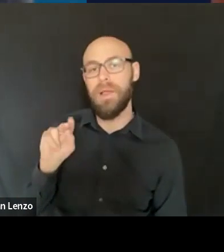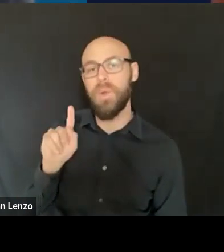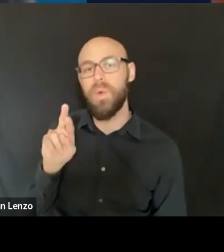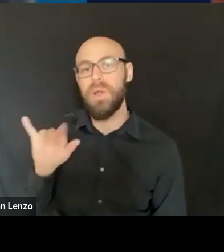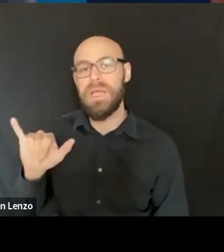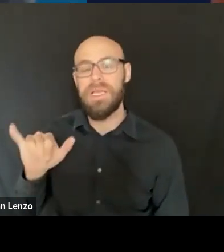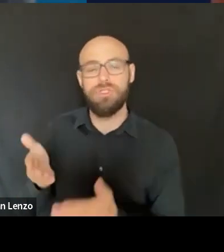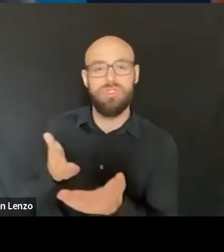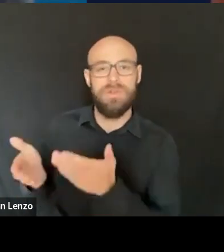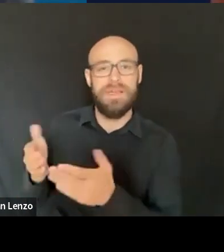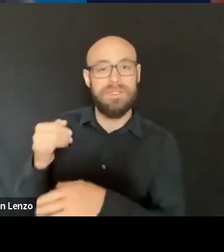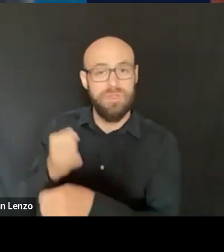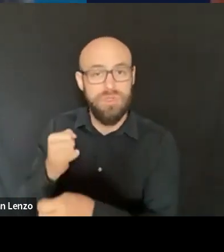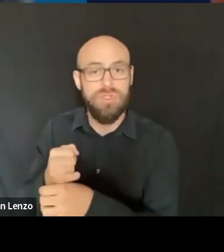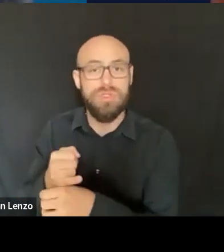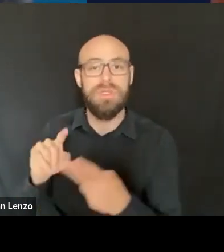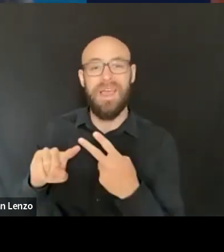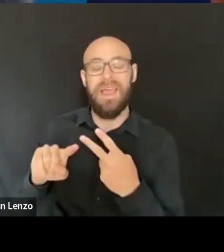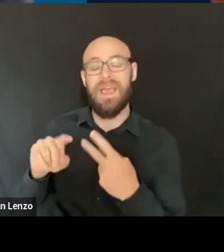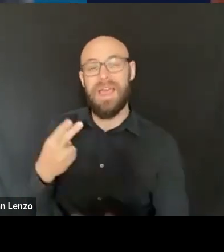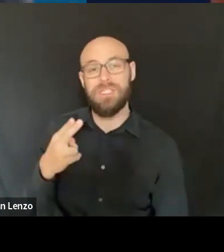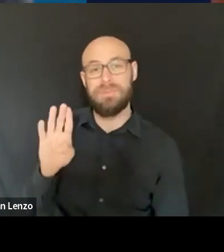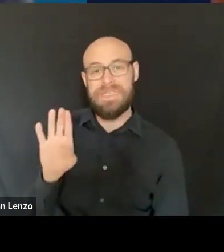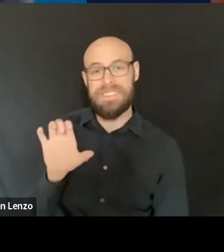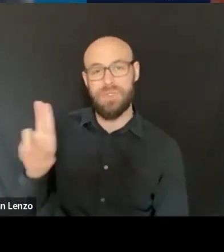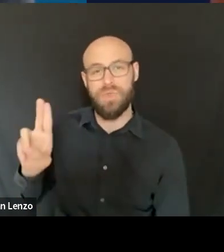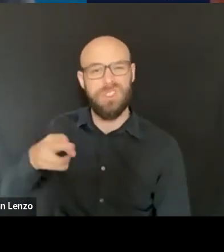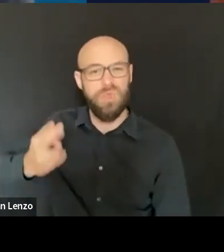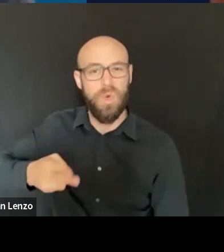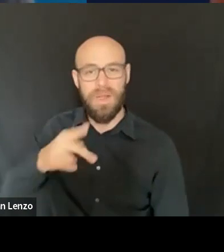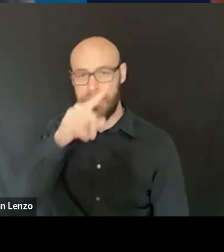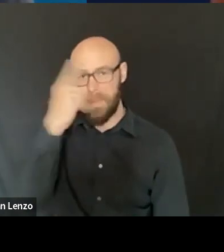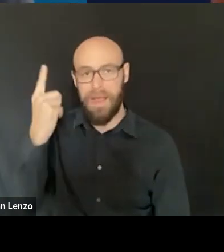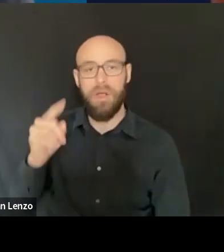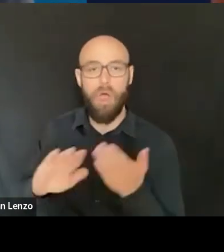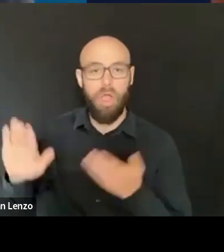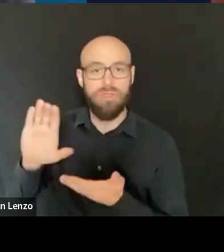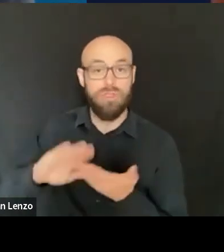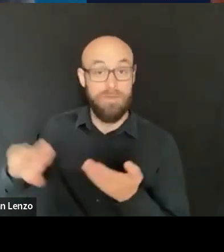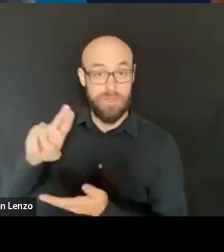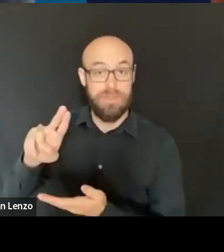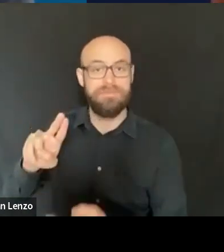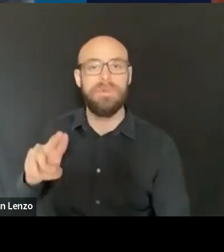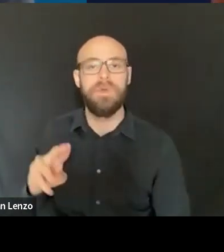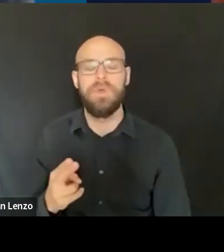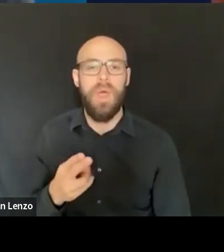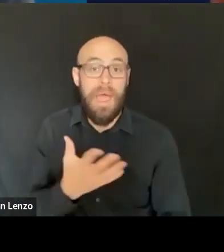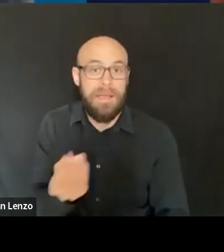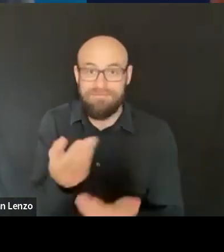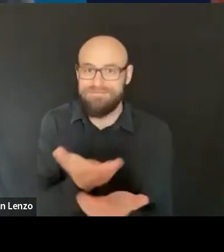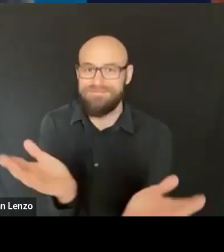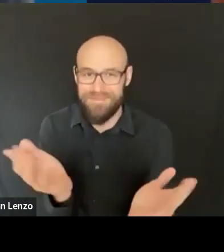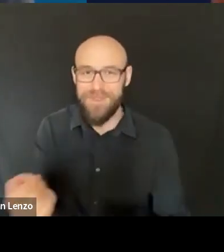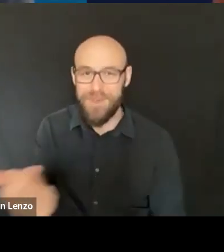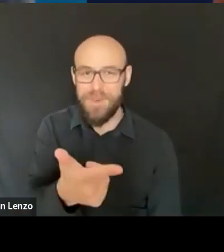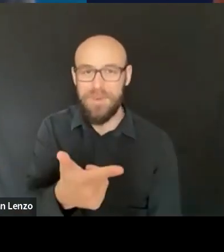as other sources of recruitment across our partnership with all of you. Let's talk for a moment about